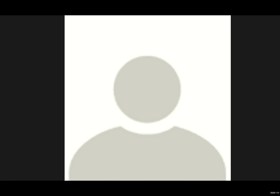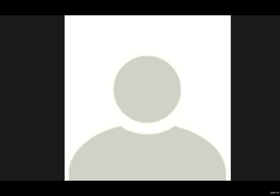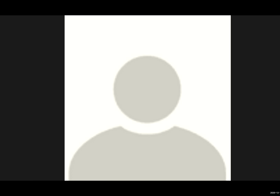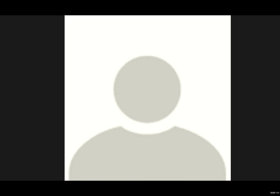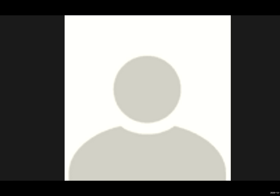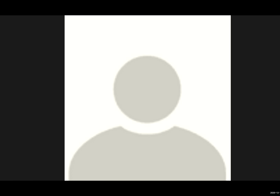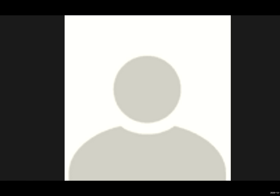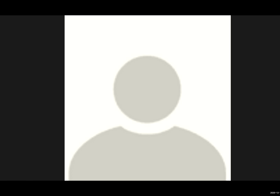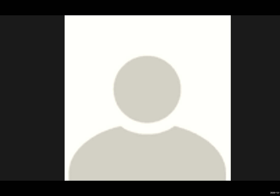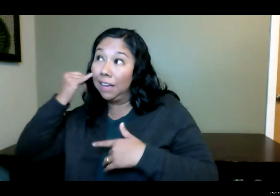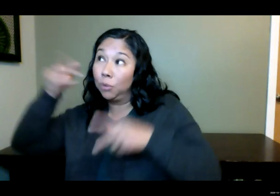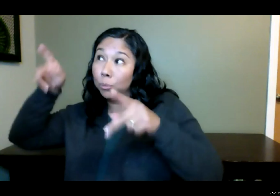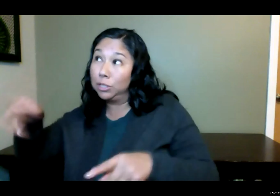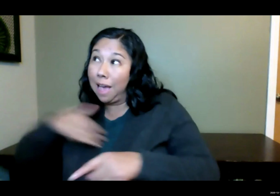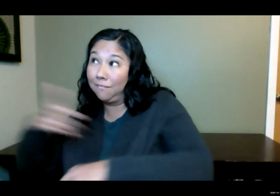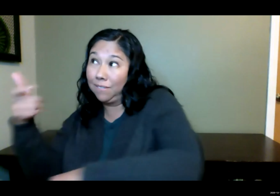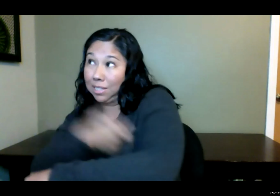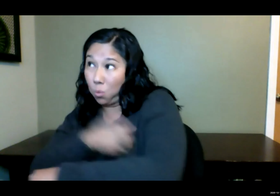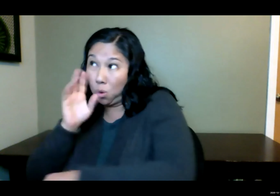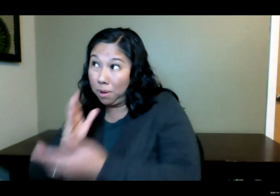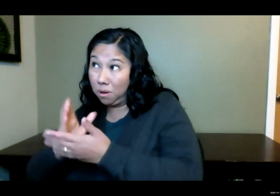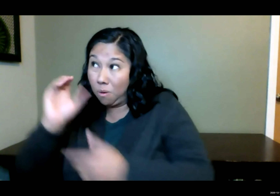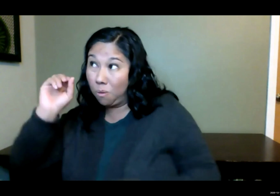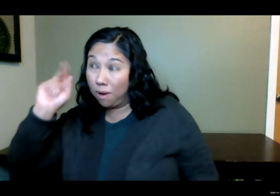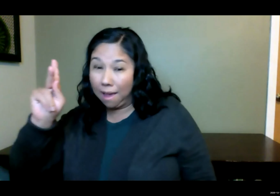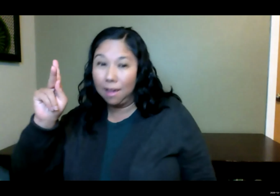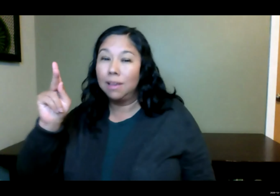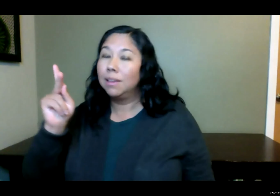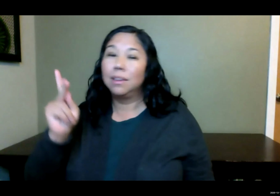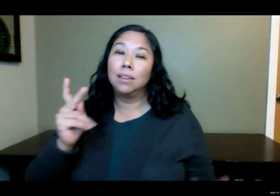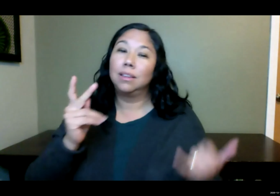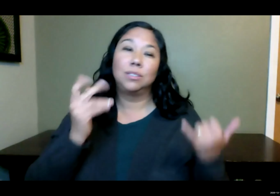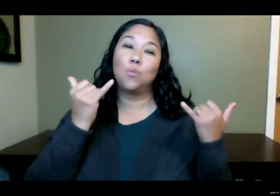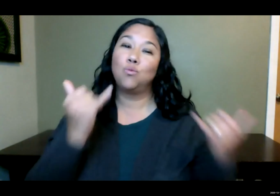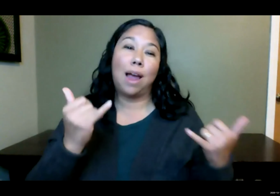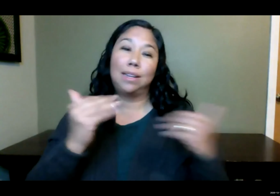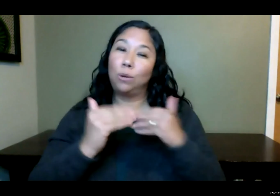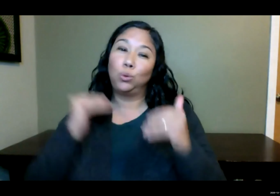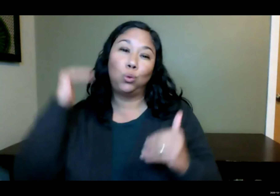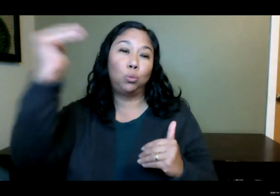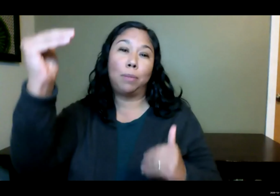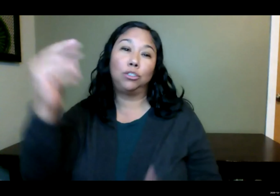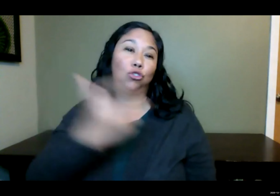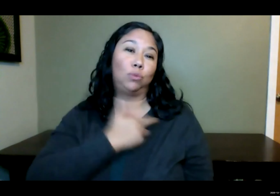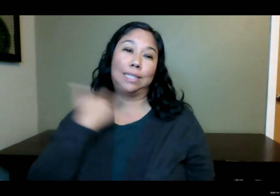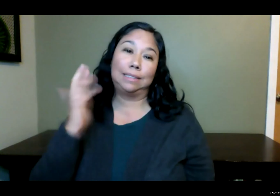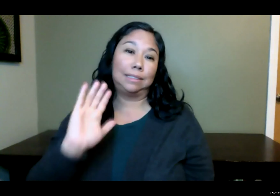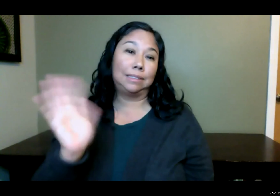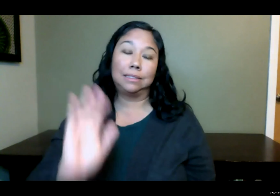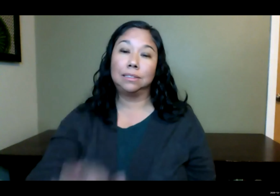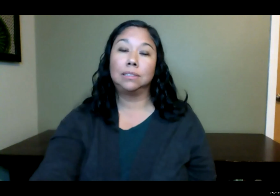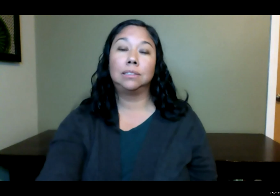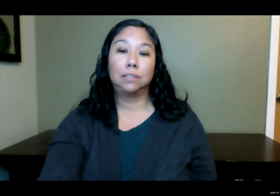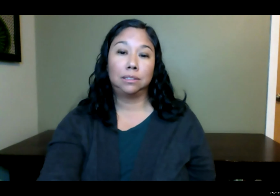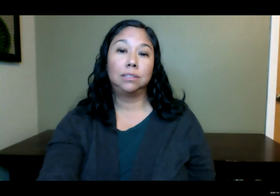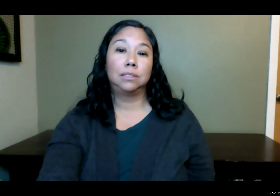okay? It's, yeah, this is again, it's too great of a risk. We just